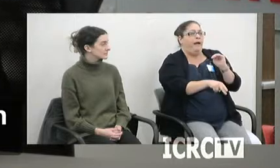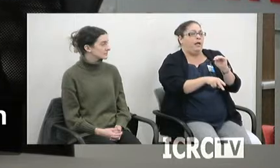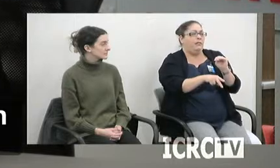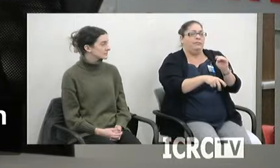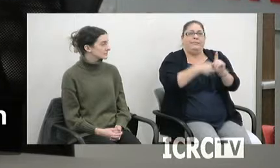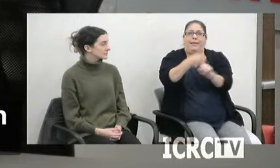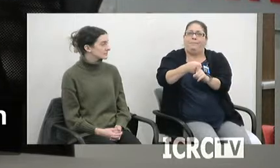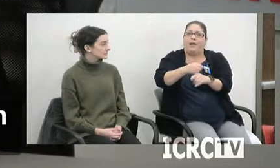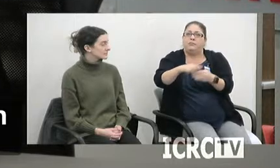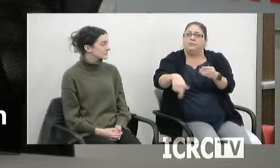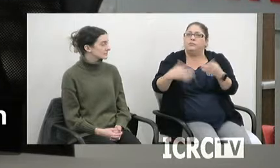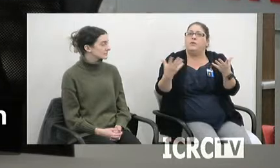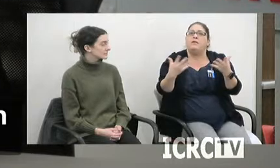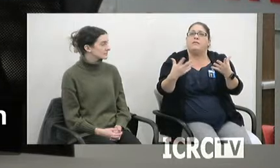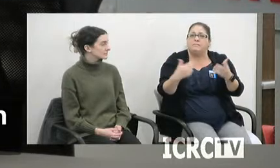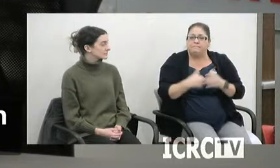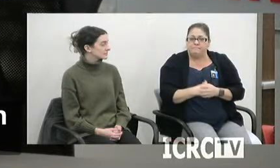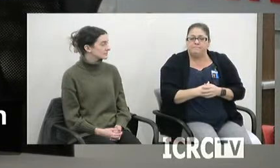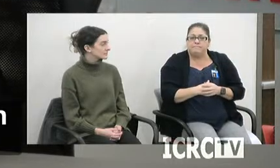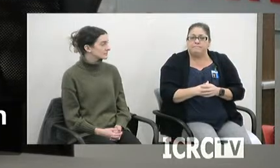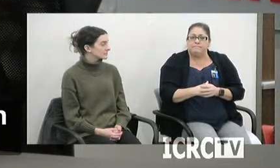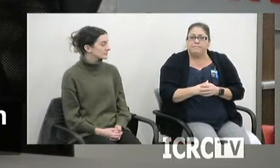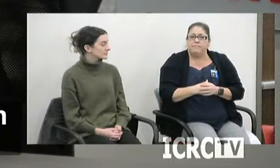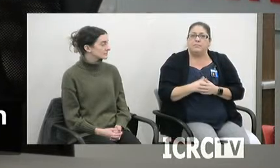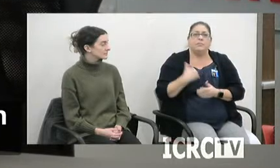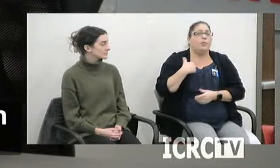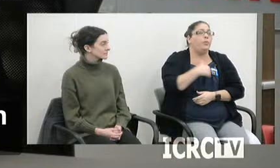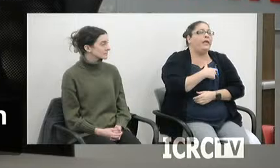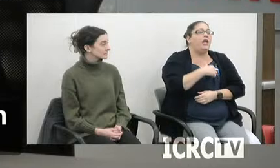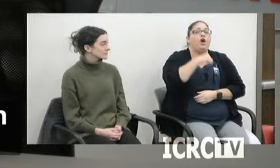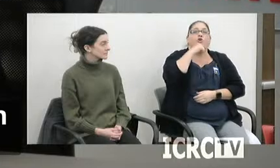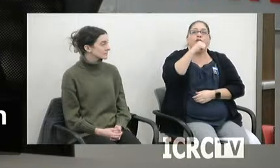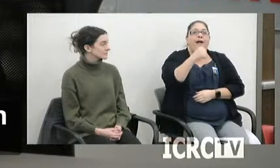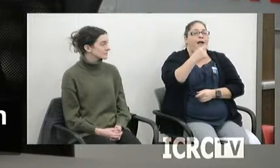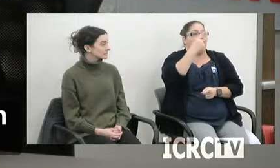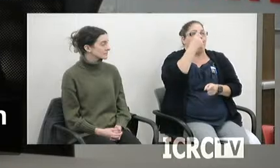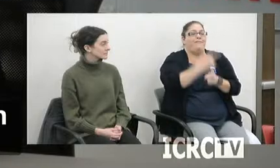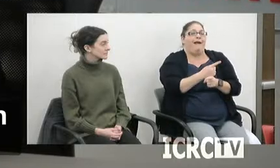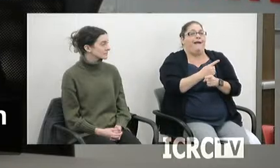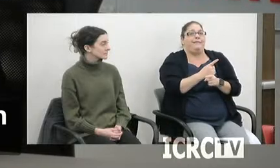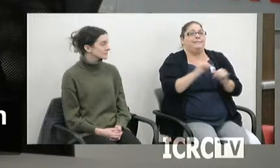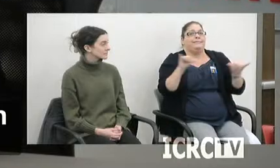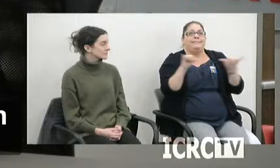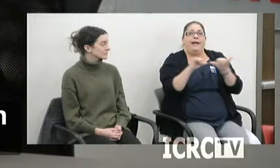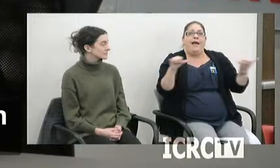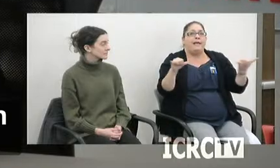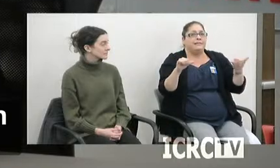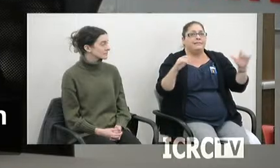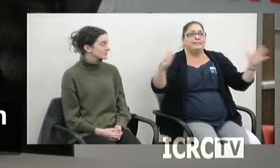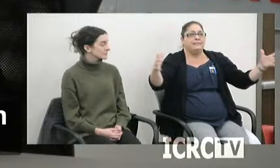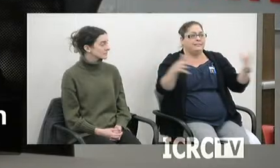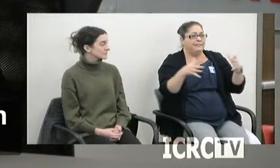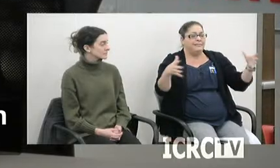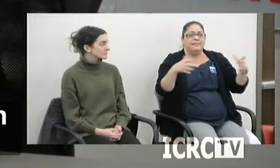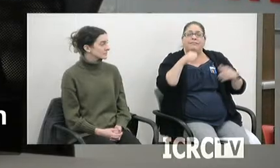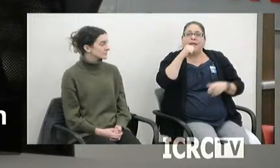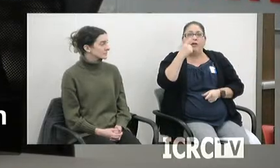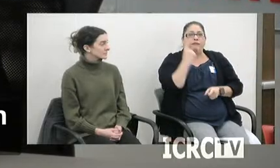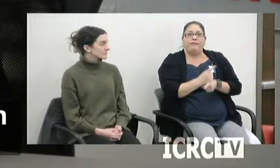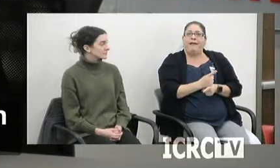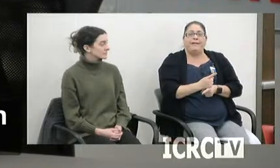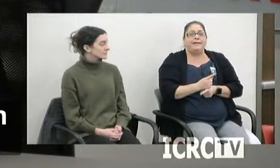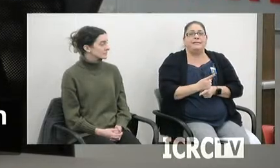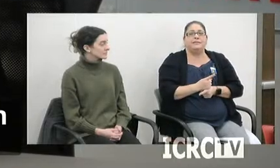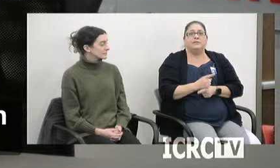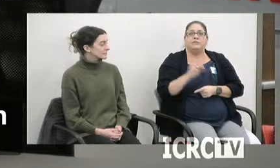of that? We are not right-sized today based on our revenue model, so that means we're going to have to do